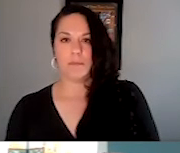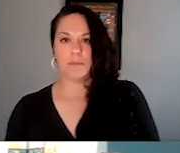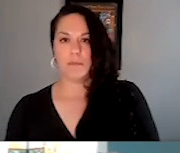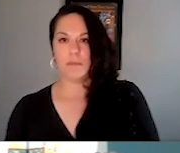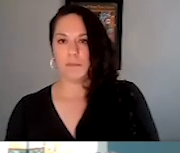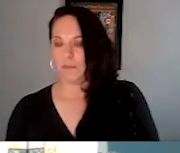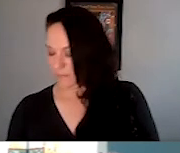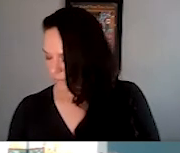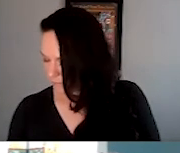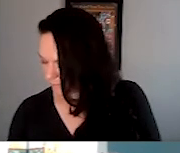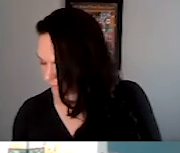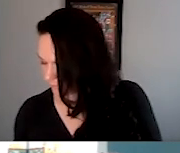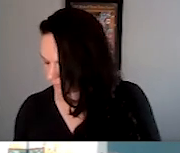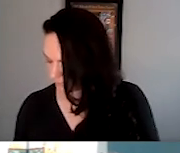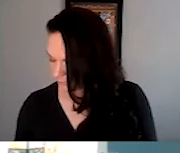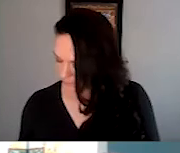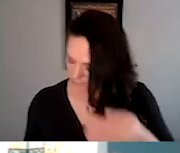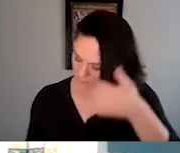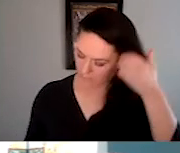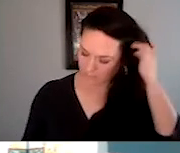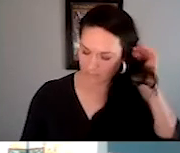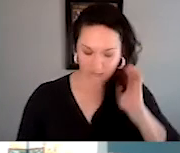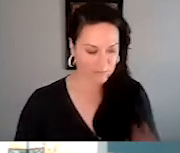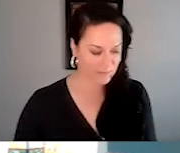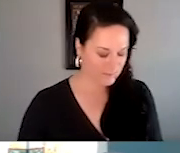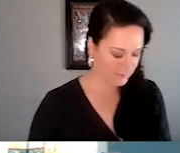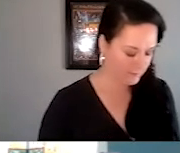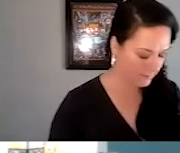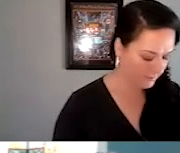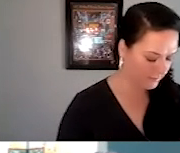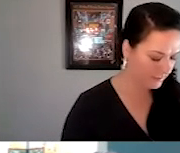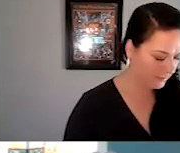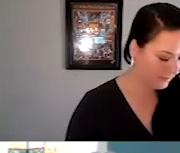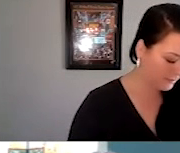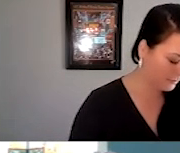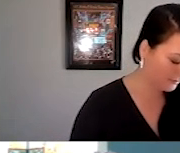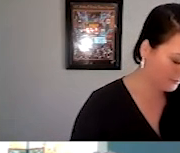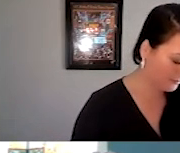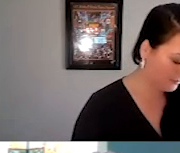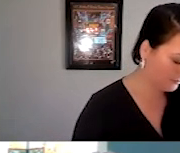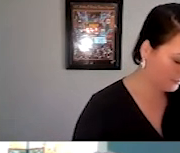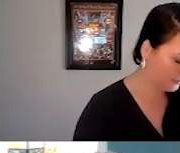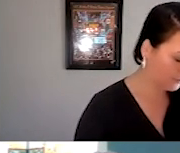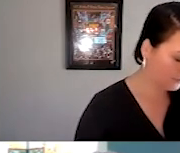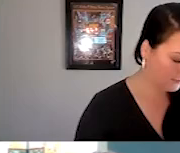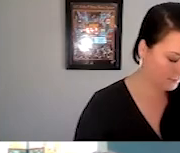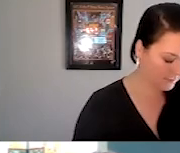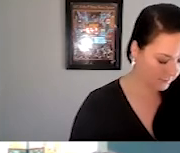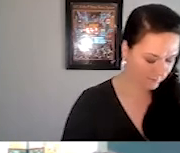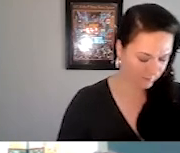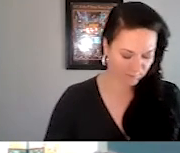it regulated? Do you want much more enforcement? What is it? And then who do you need to work with to get what you